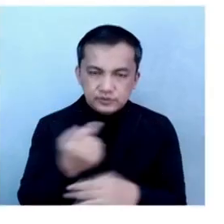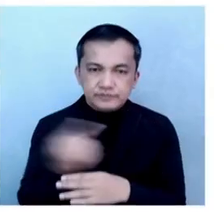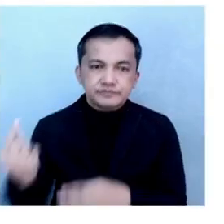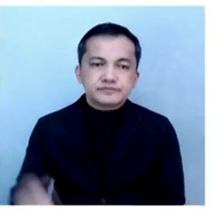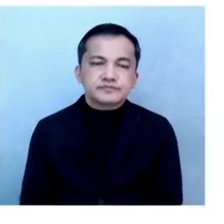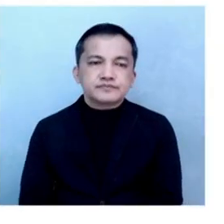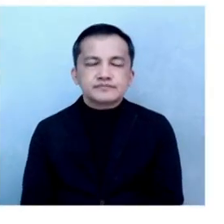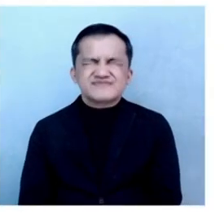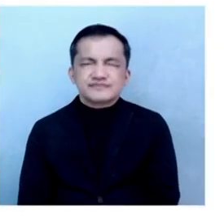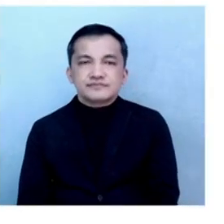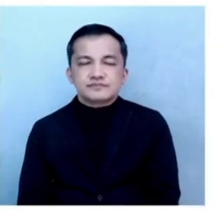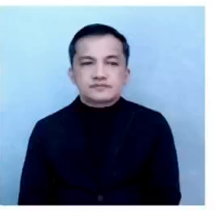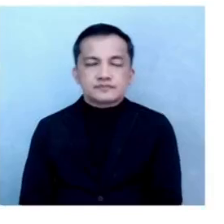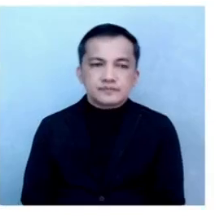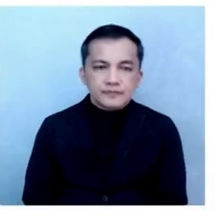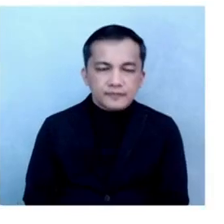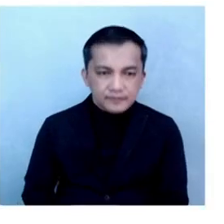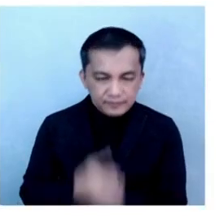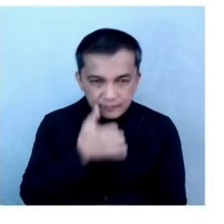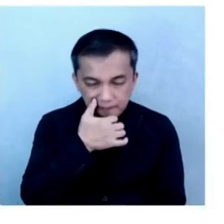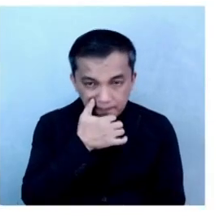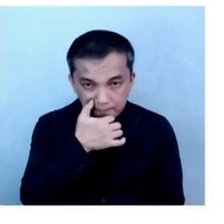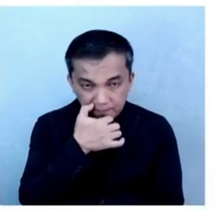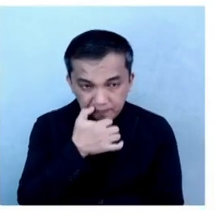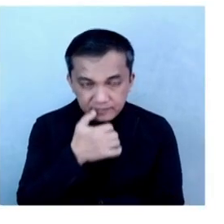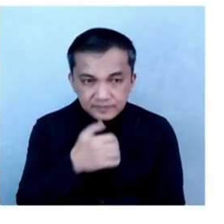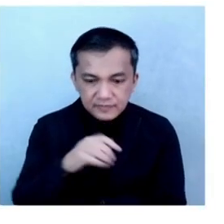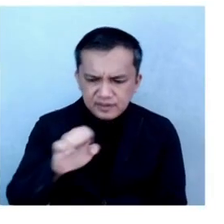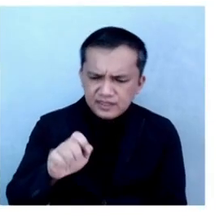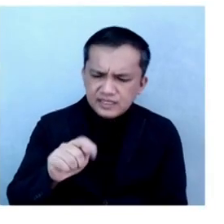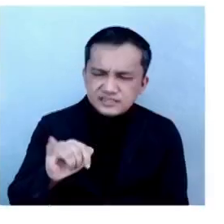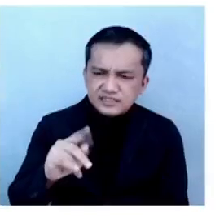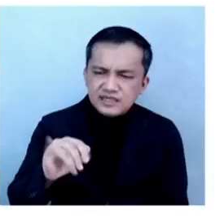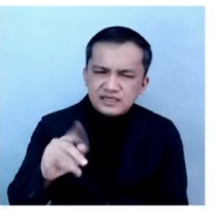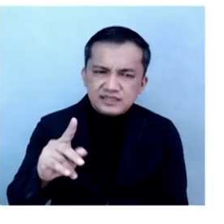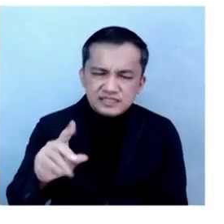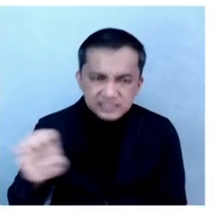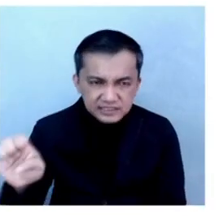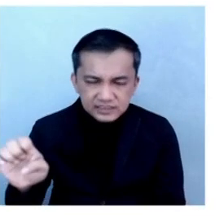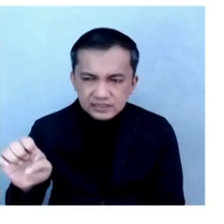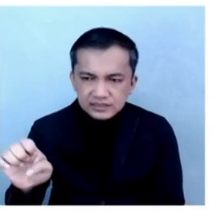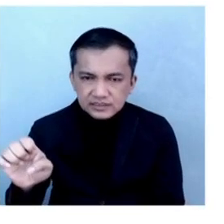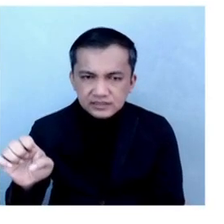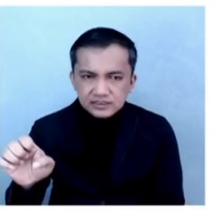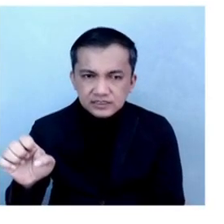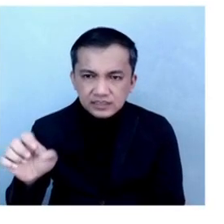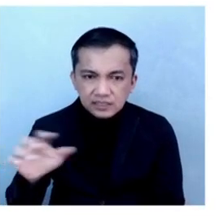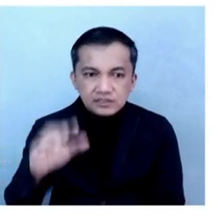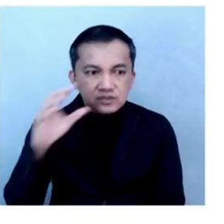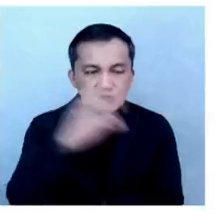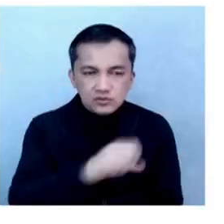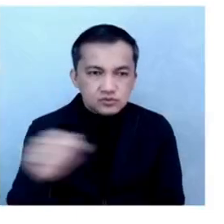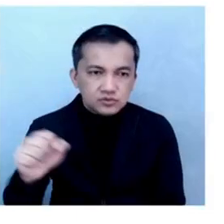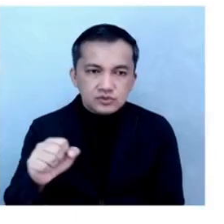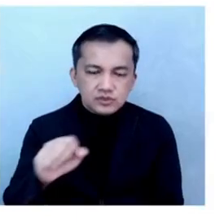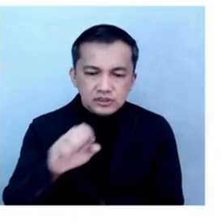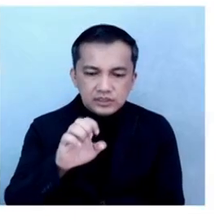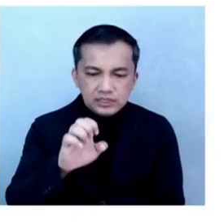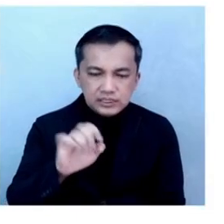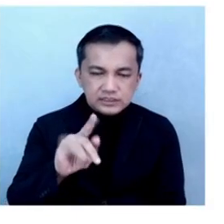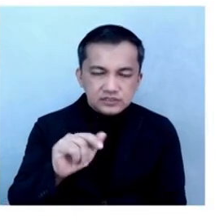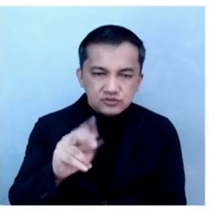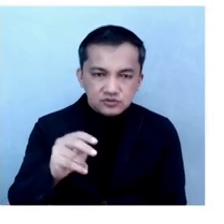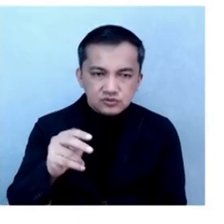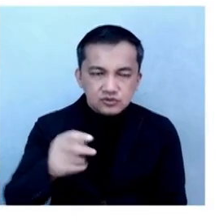The person, they call it the extraditee, is taken into custody of the extradition court to